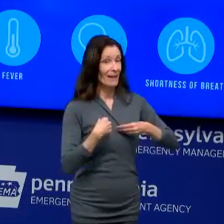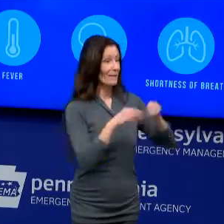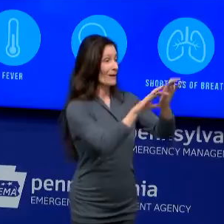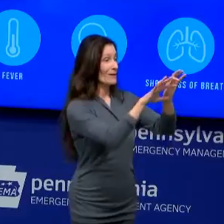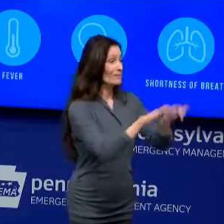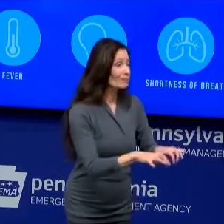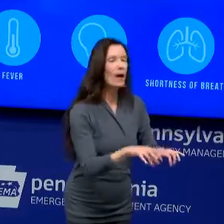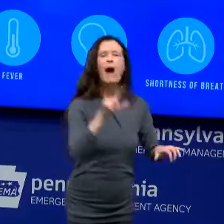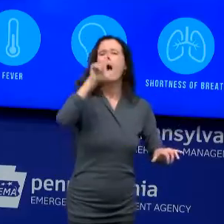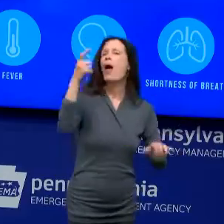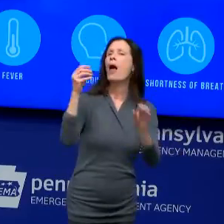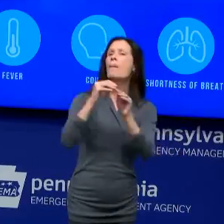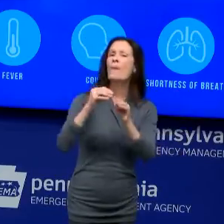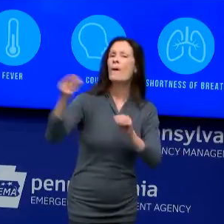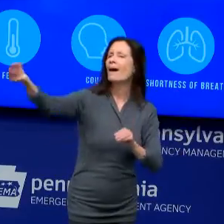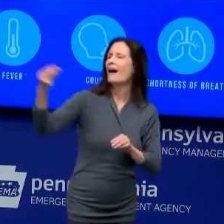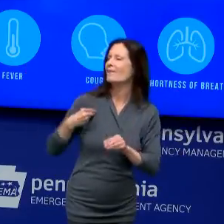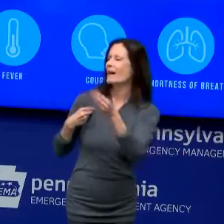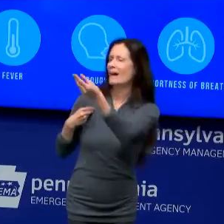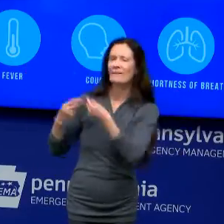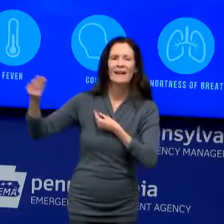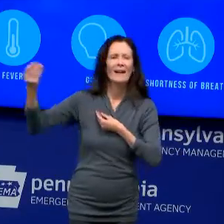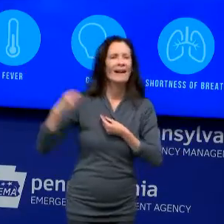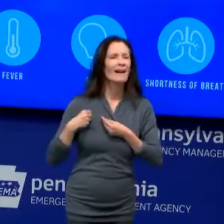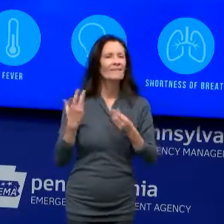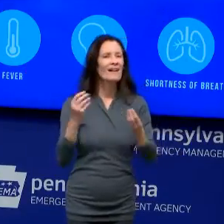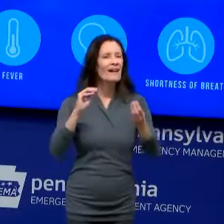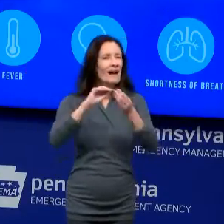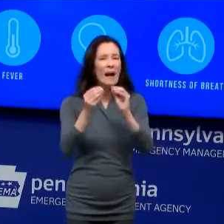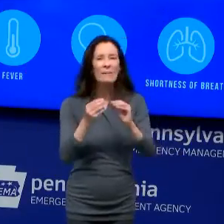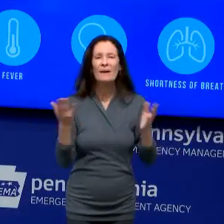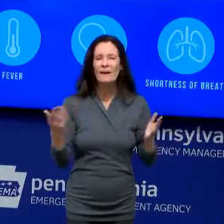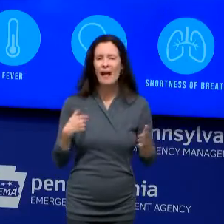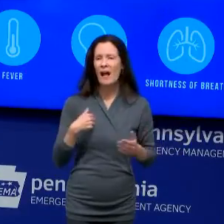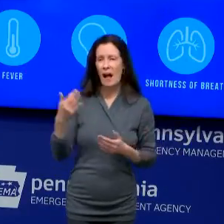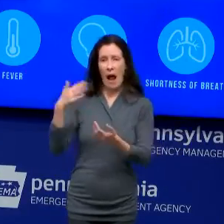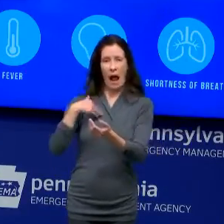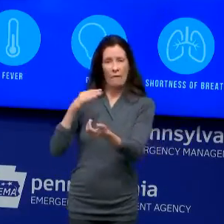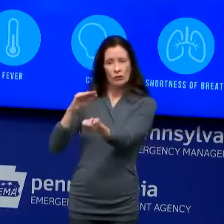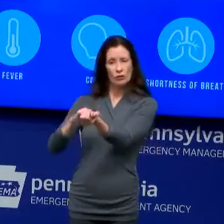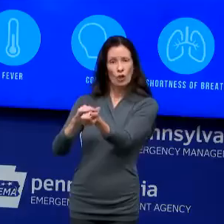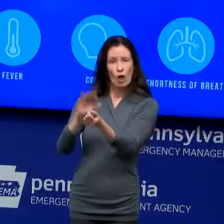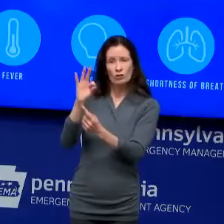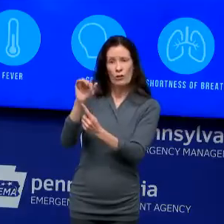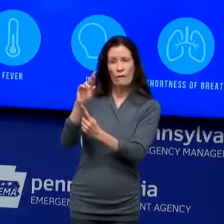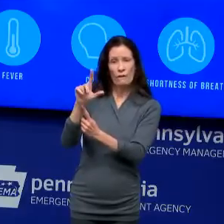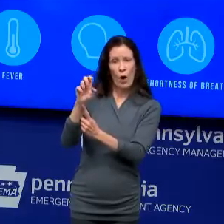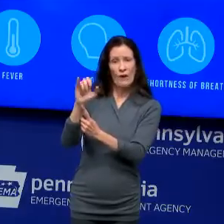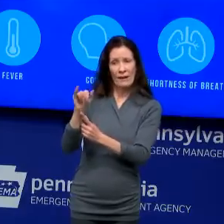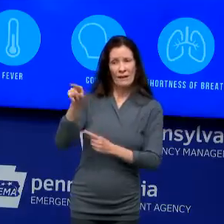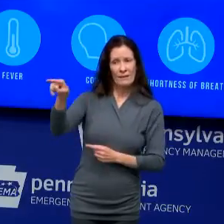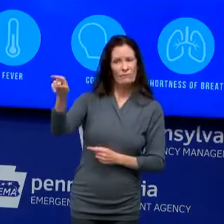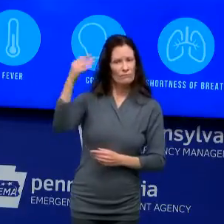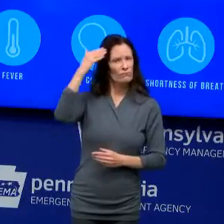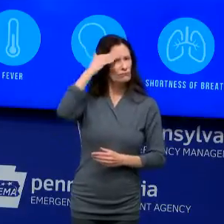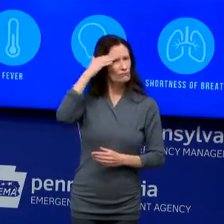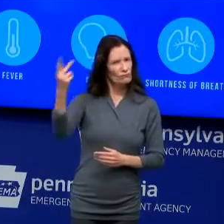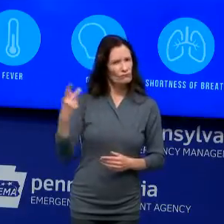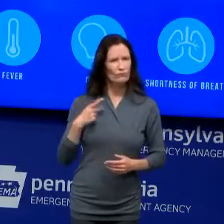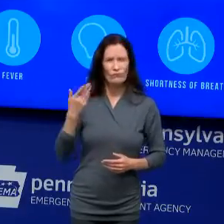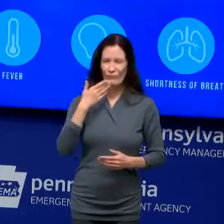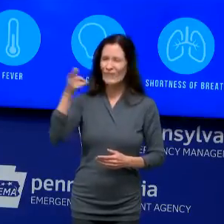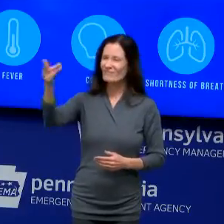job. We do report. I know we report our data at different times, and sometimes that can indicate a difference. But whenever there is